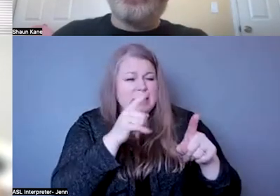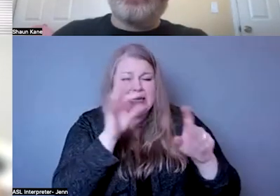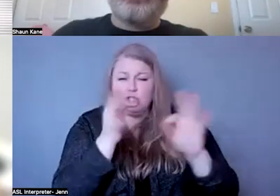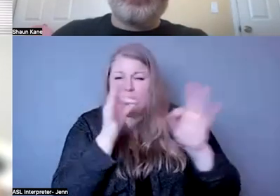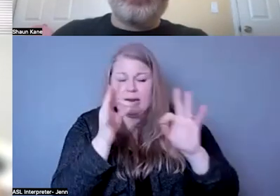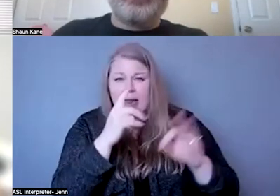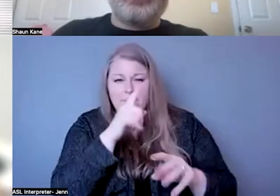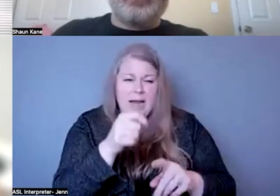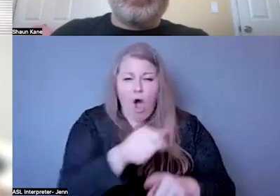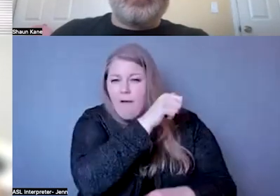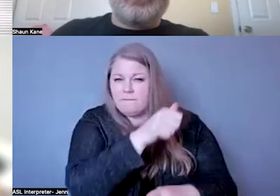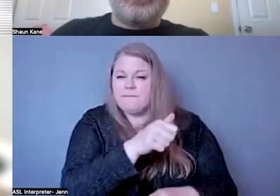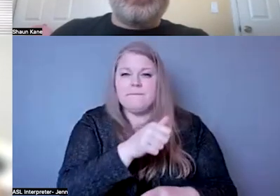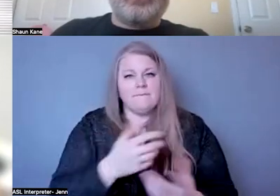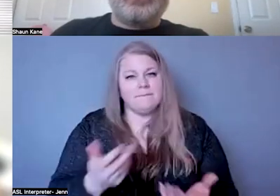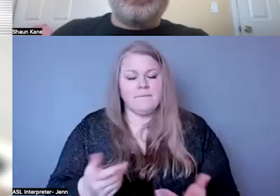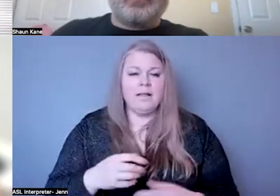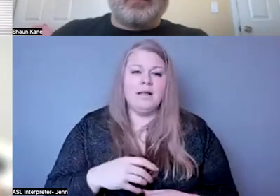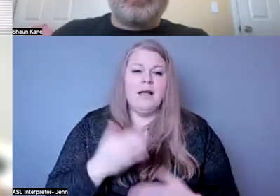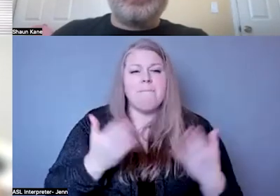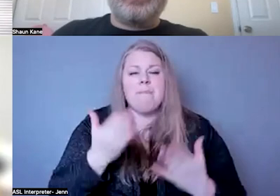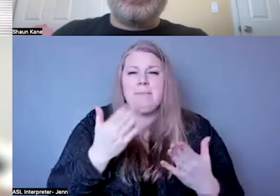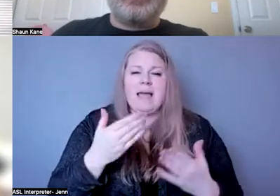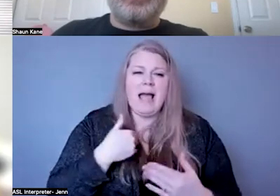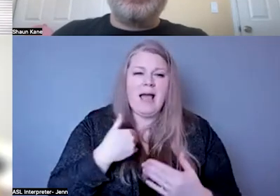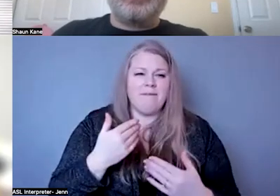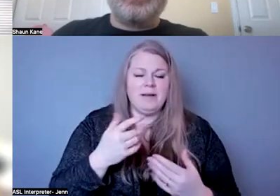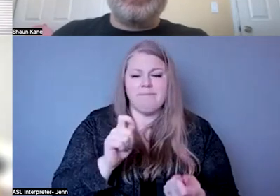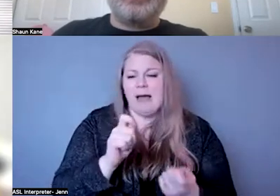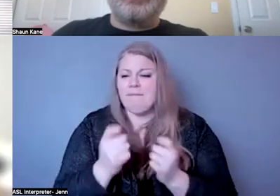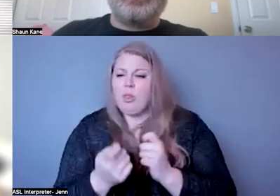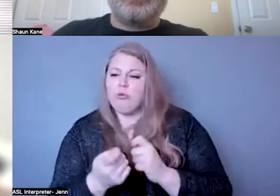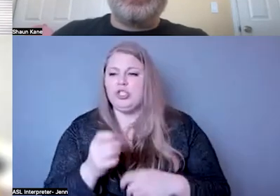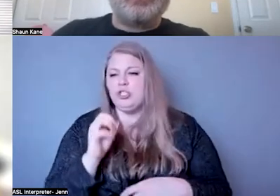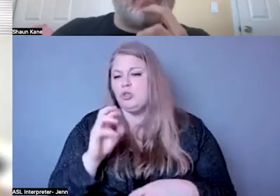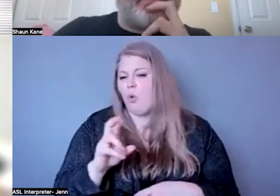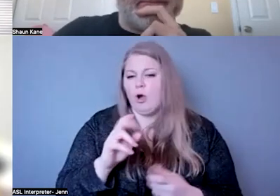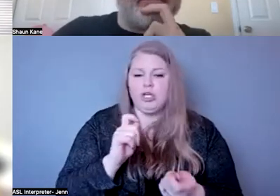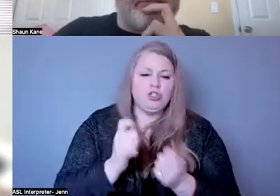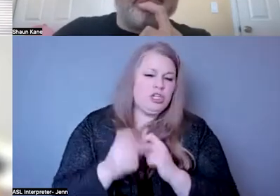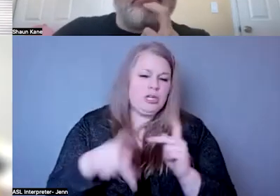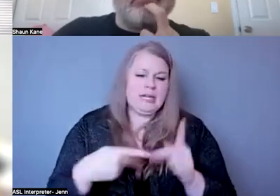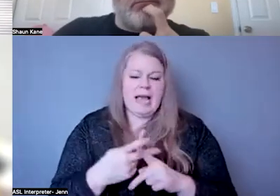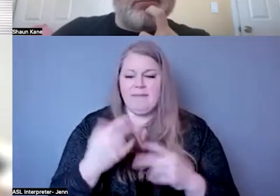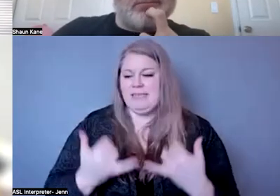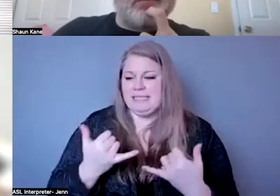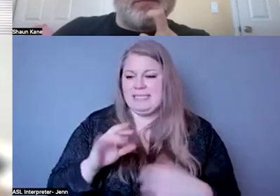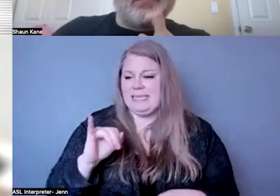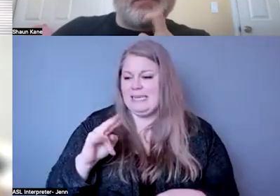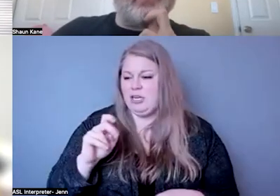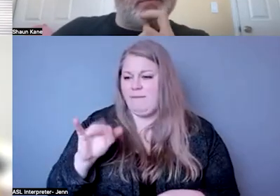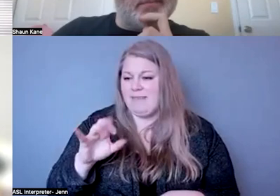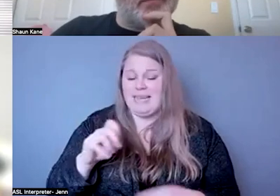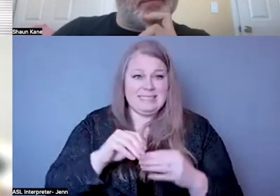Can you make that go away? So maybe there's like an evolution of changing the existing interface in small